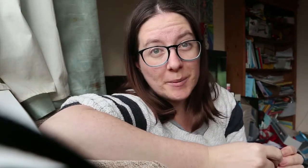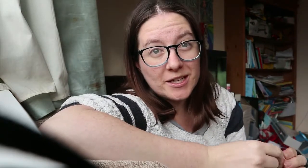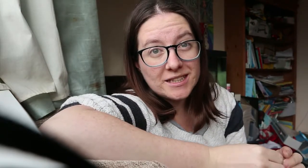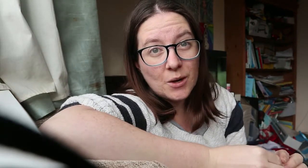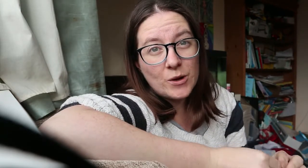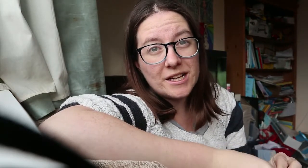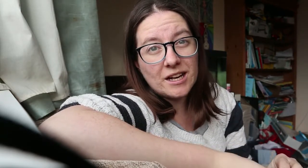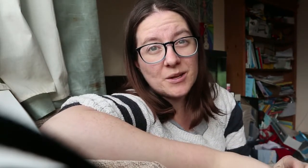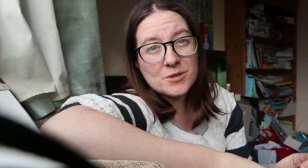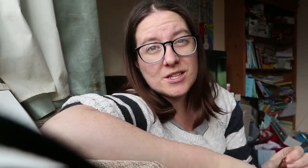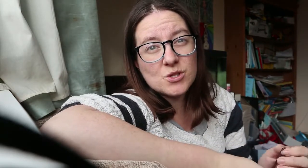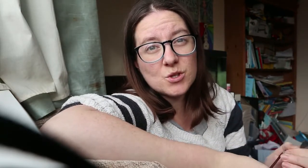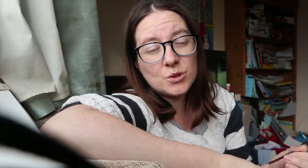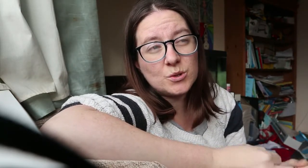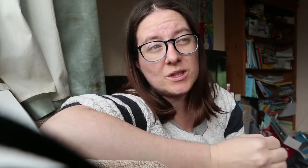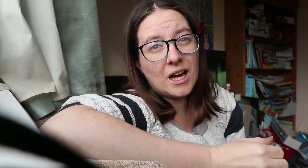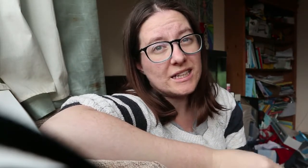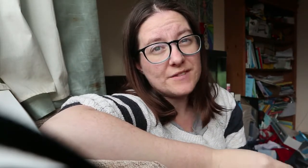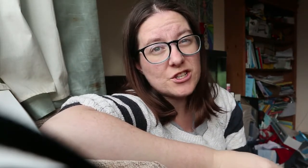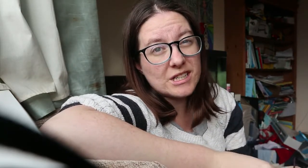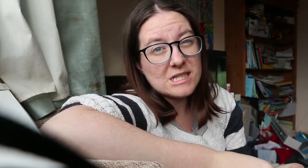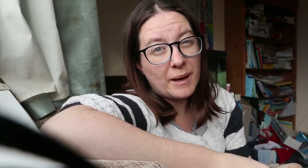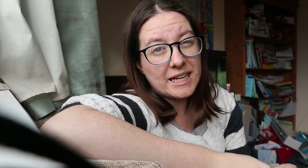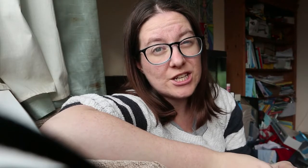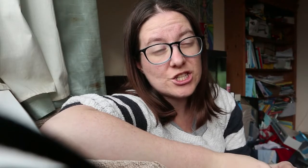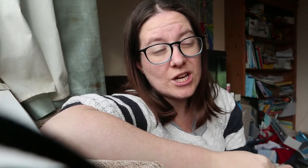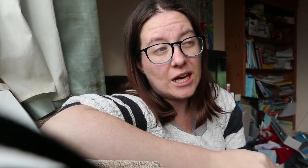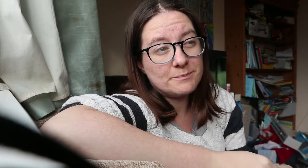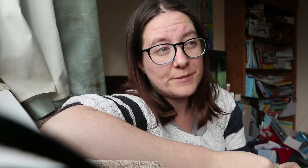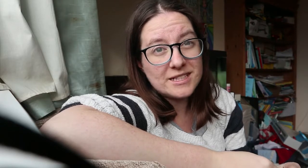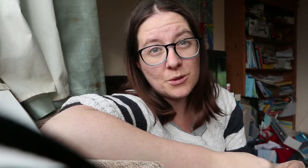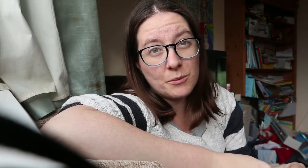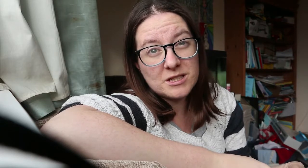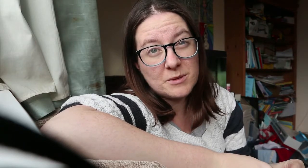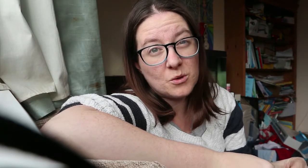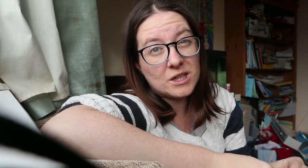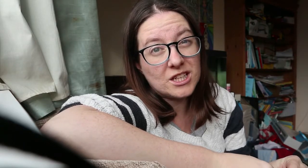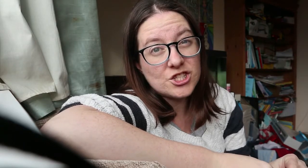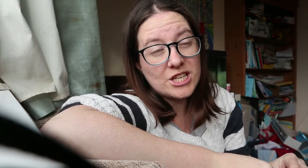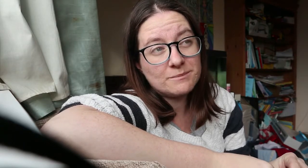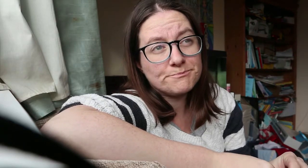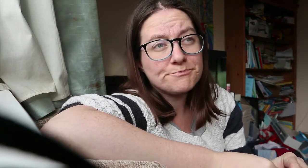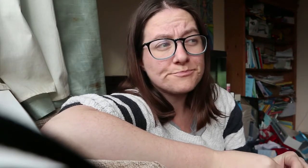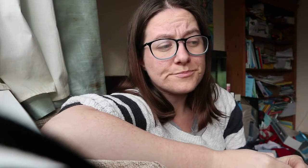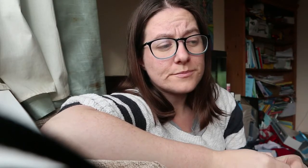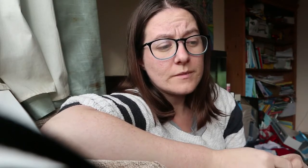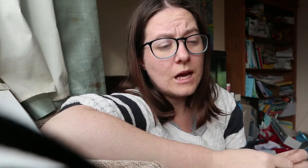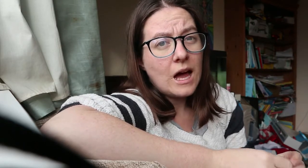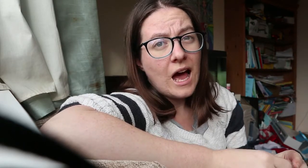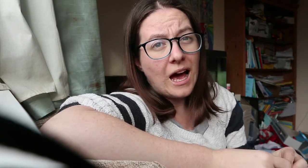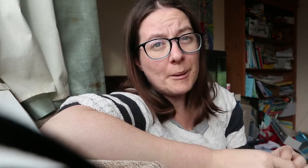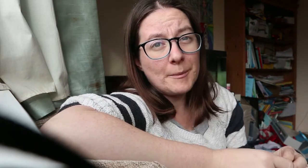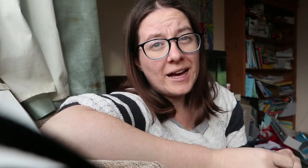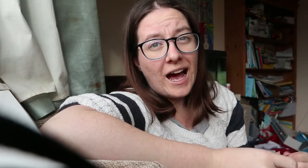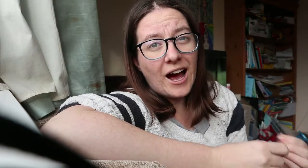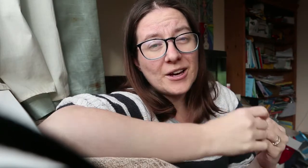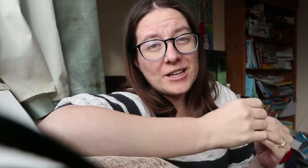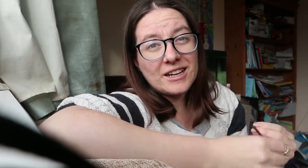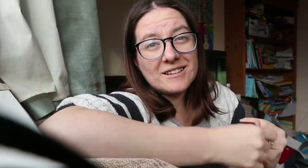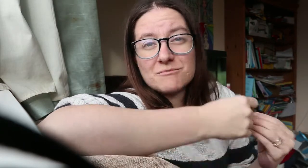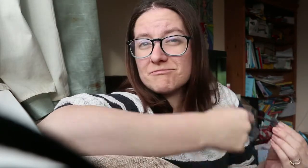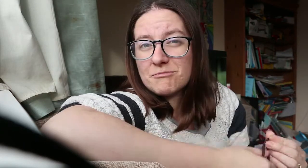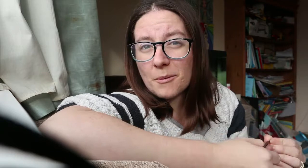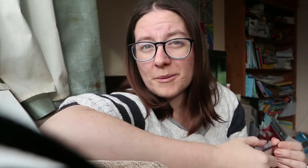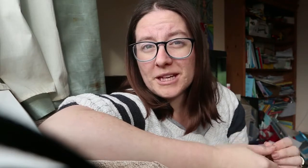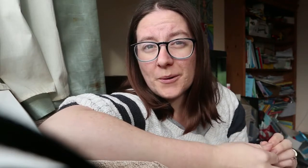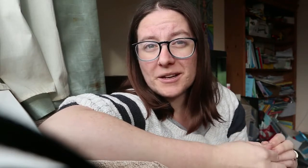German when I was at school. I never tried Spanish until we went to Mallorca last year. Um, I